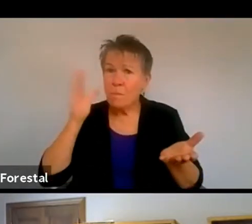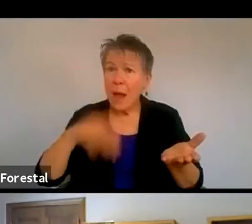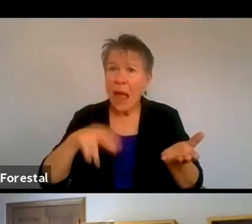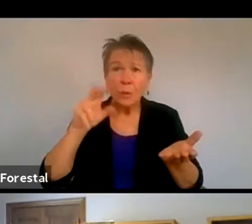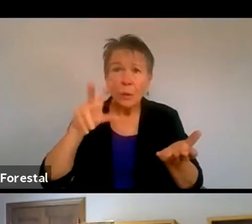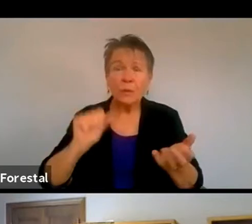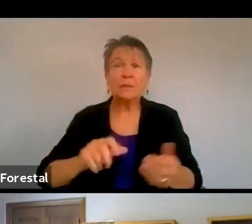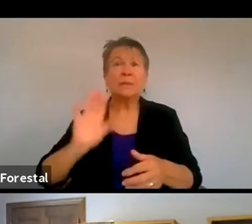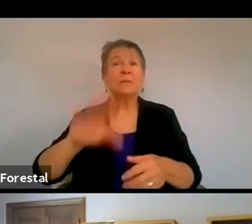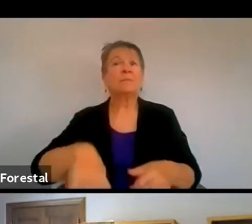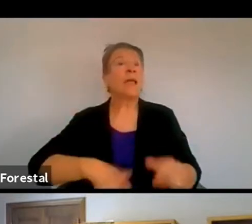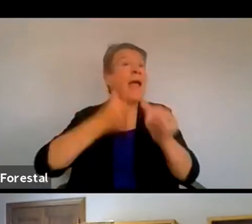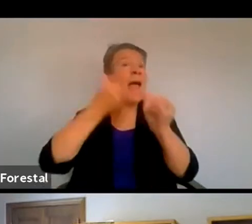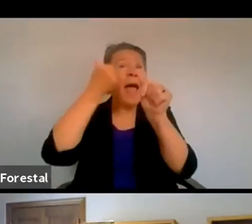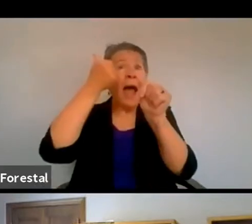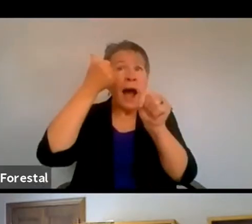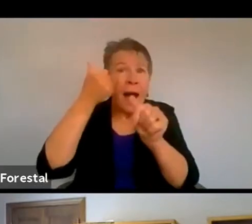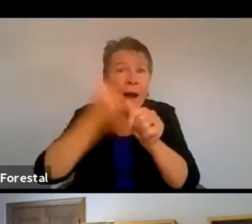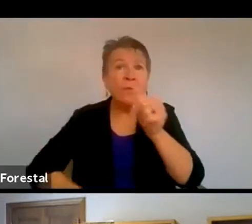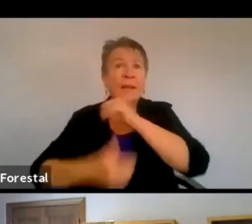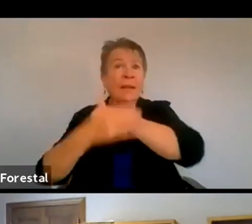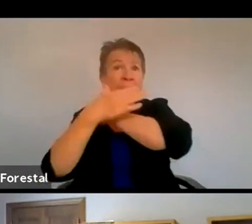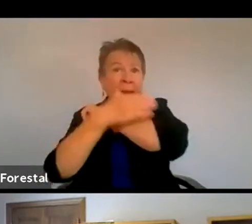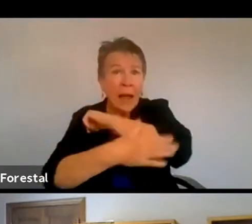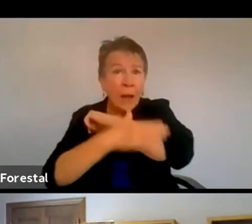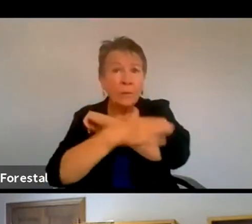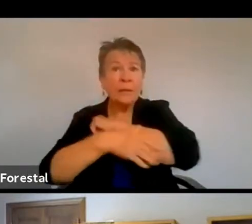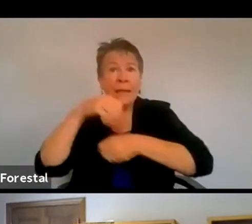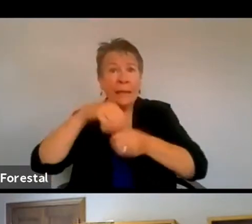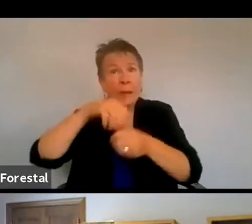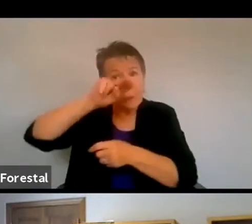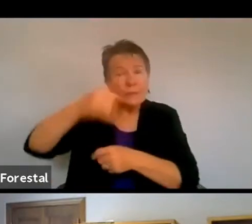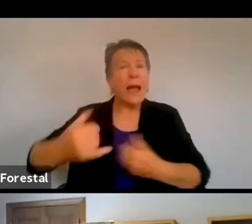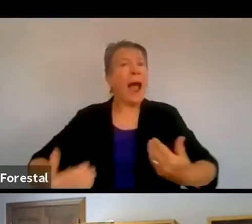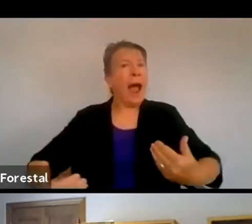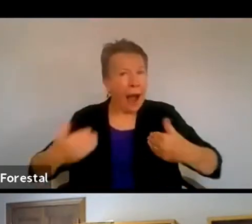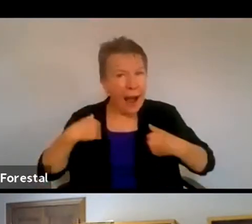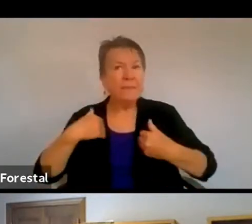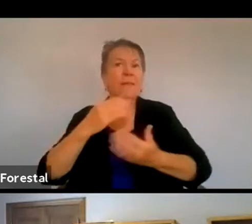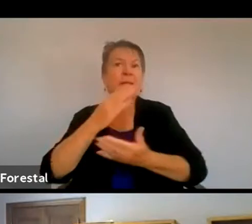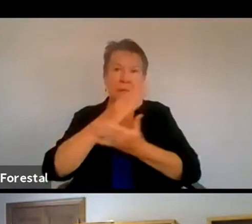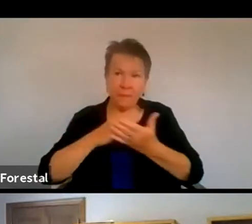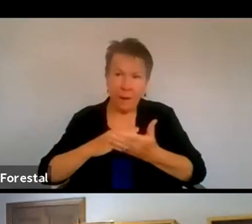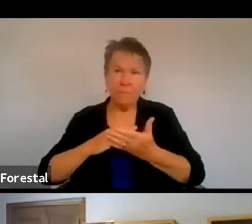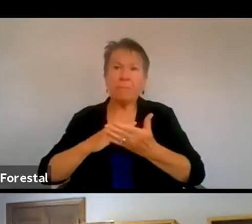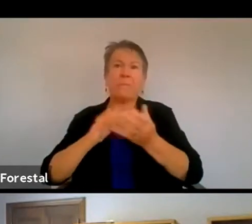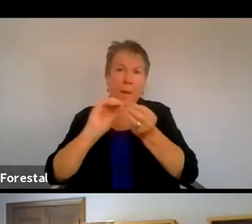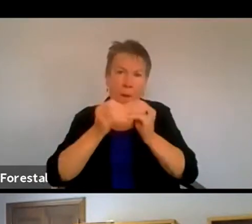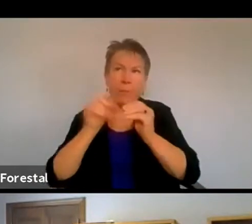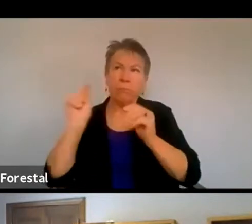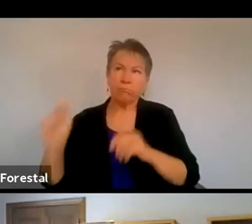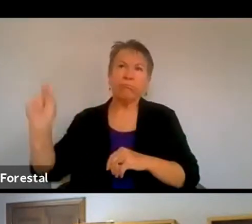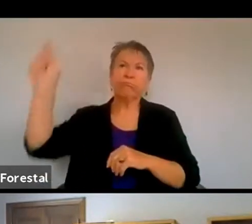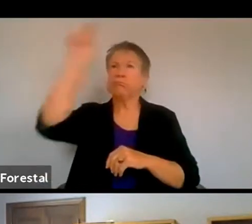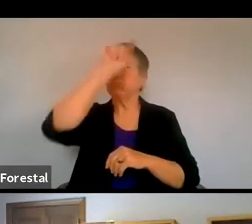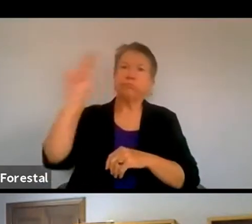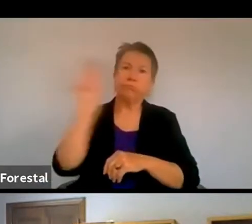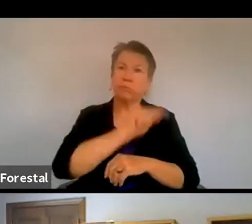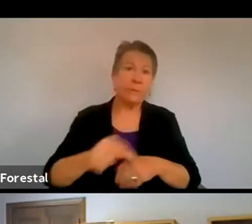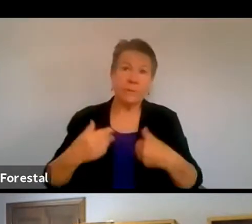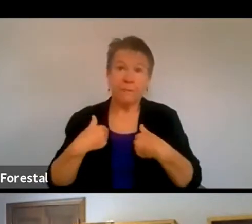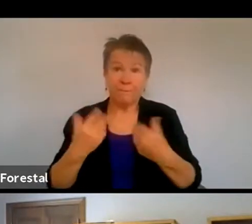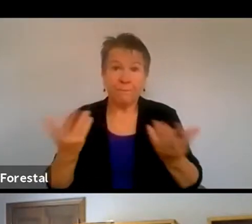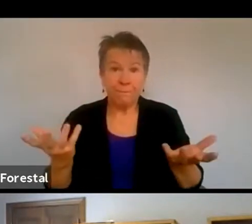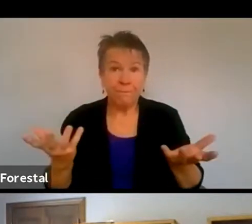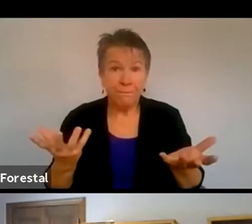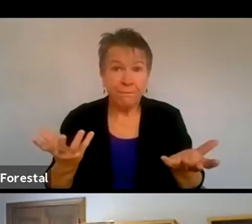Warren in single digits. Everybody else is double and triple digits. And I think we've said this